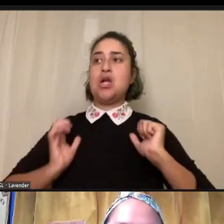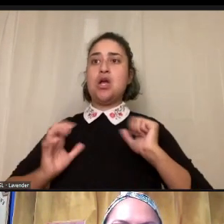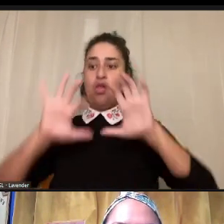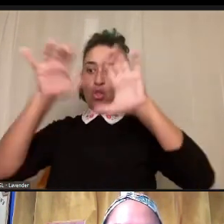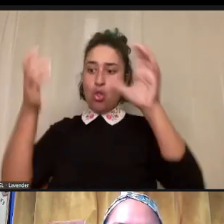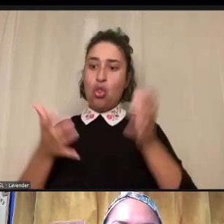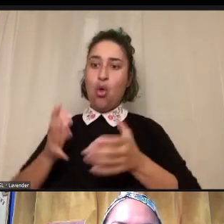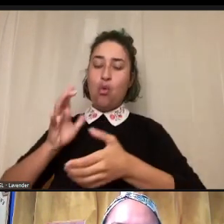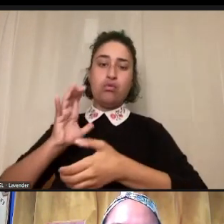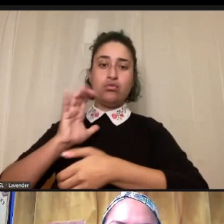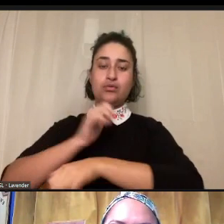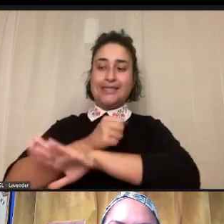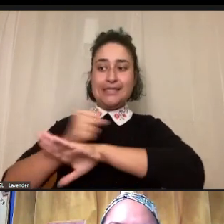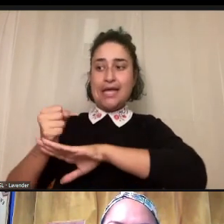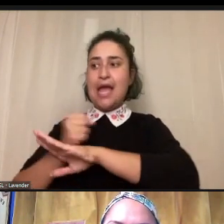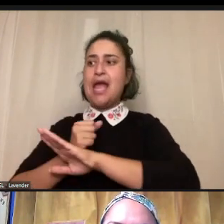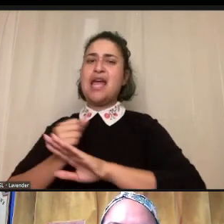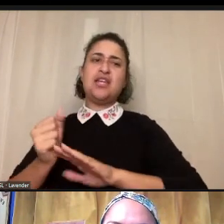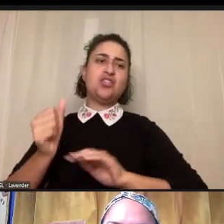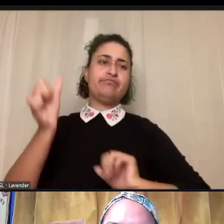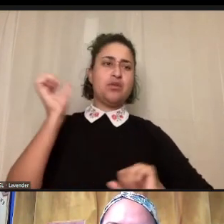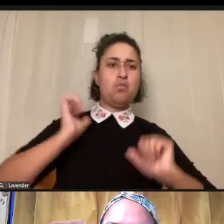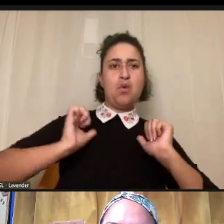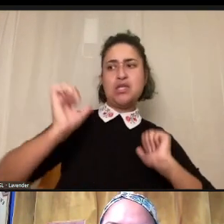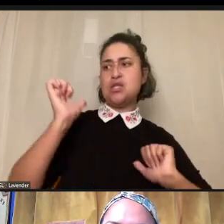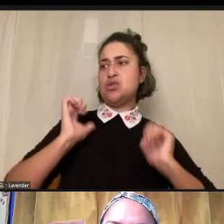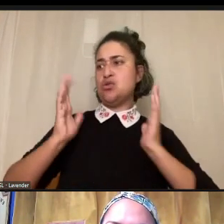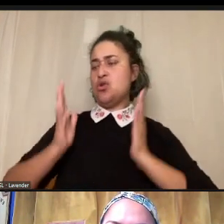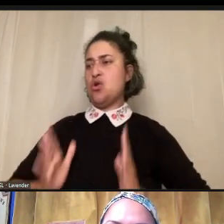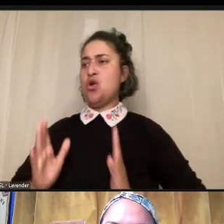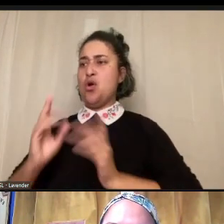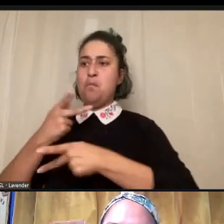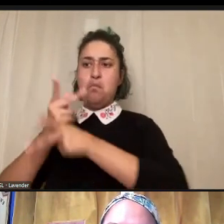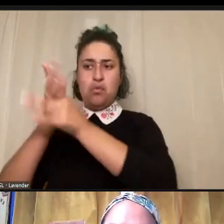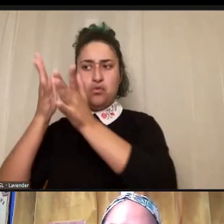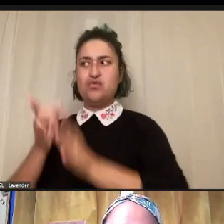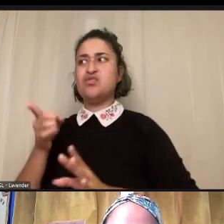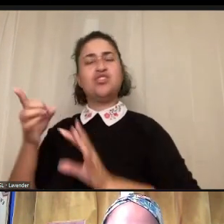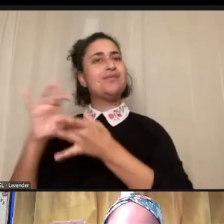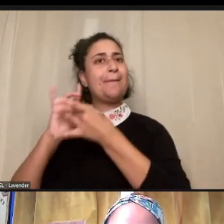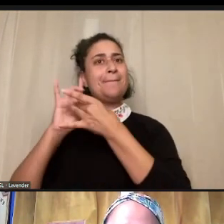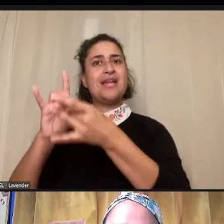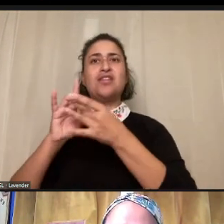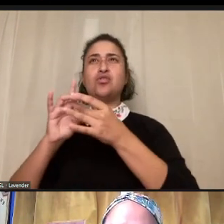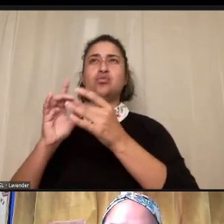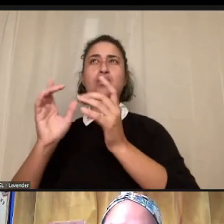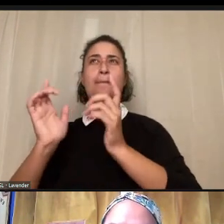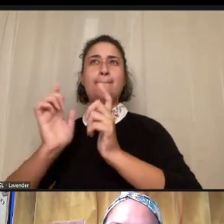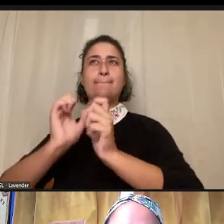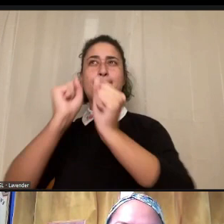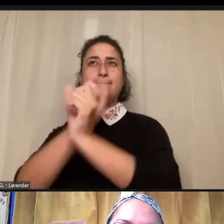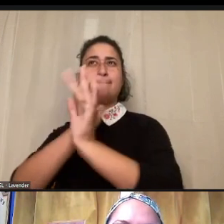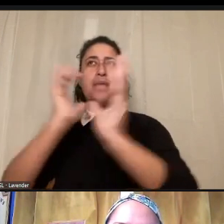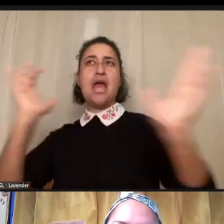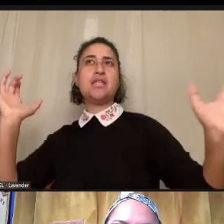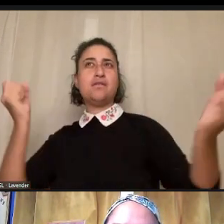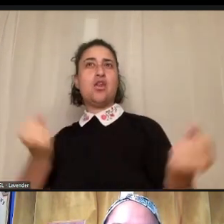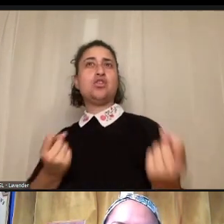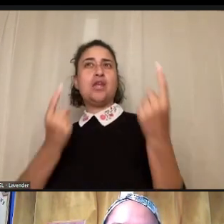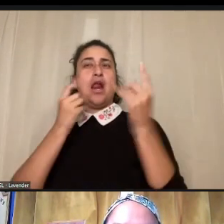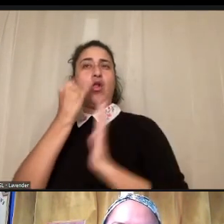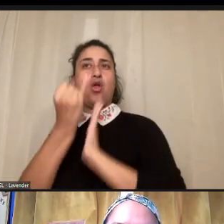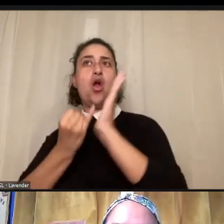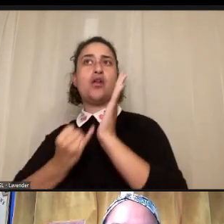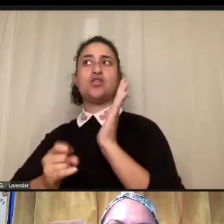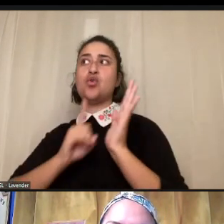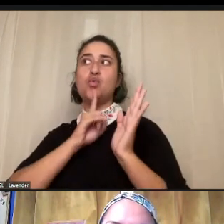and as a presenter, producer. I mean, she was so committed to such an expansive understanding of the arts and such a rigorous approach